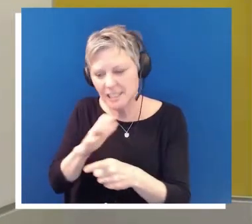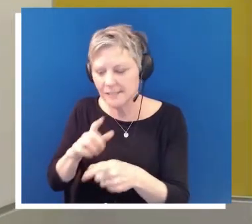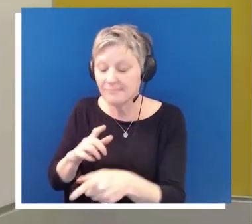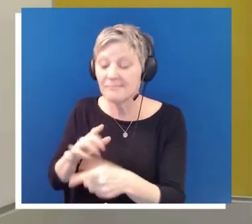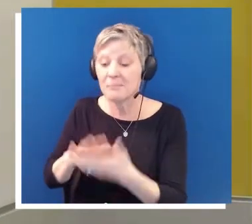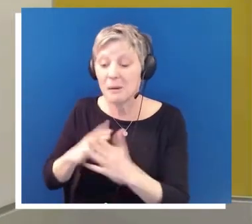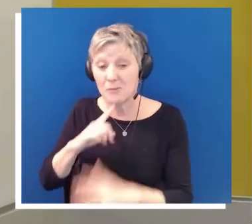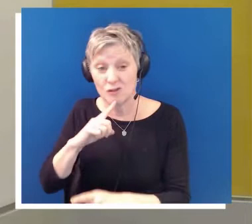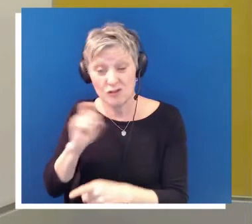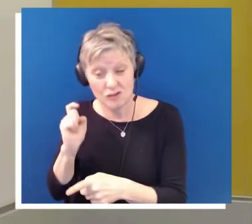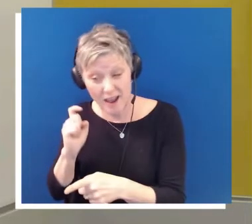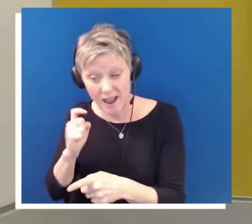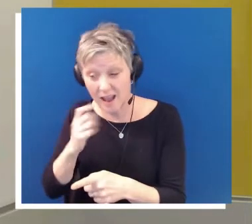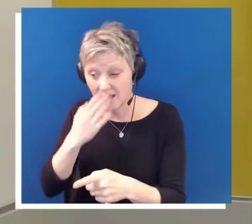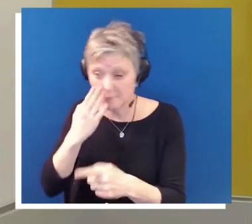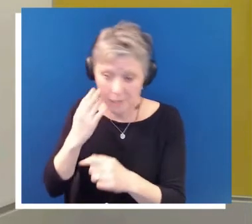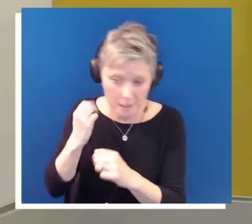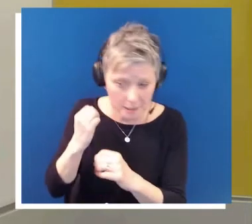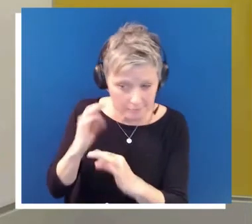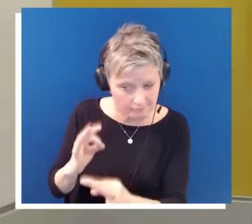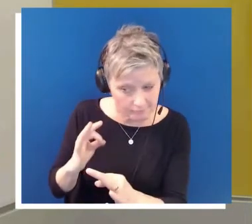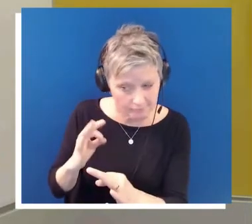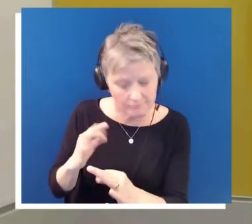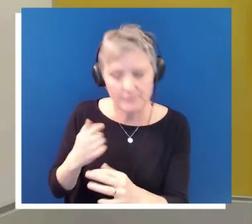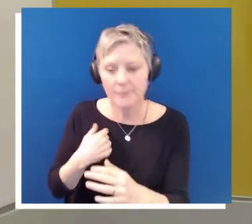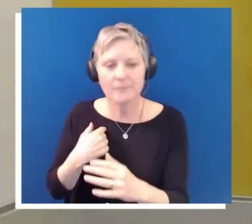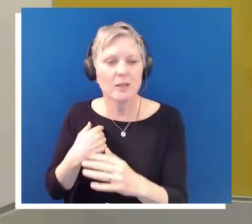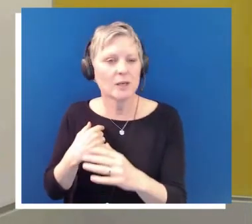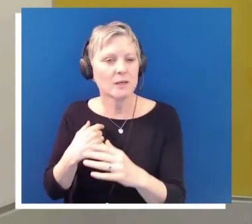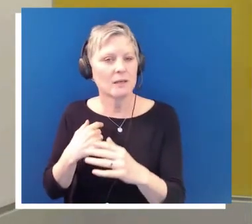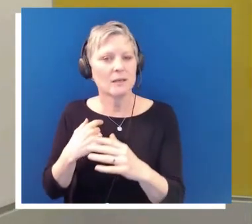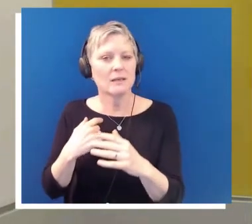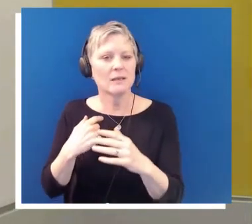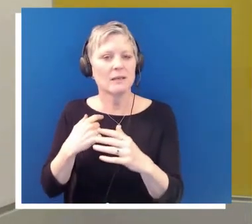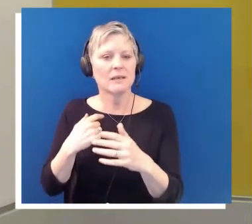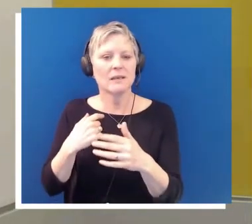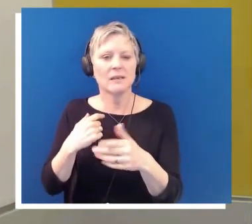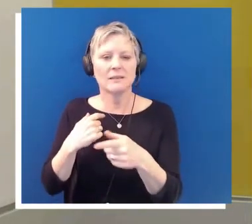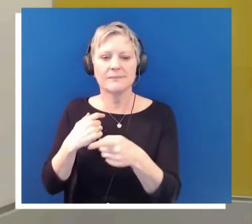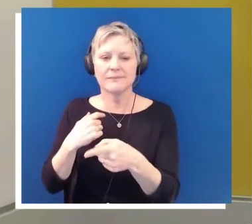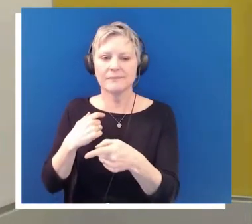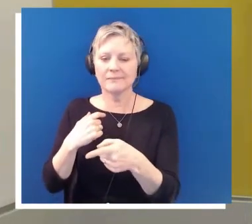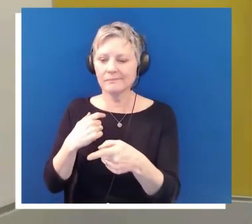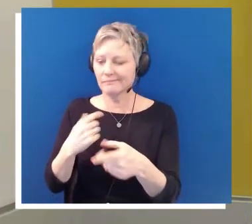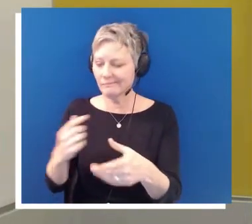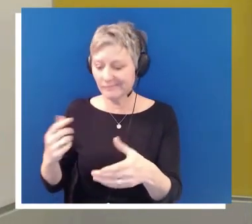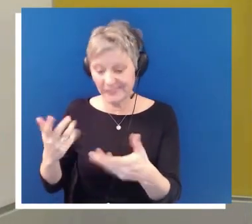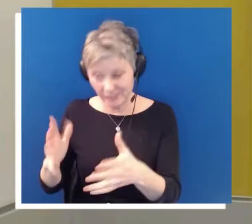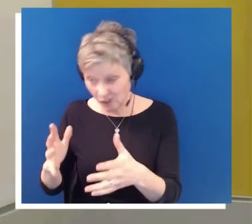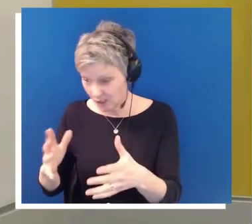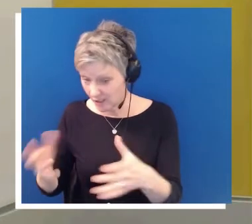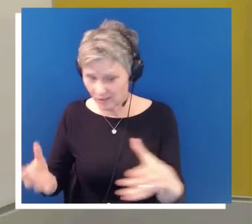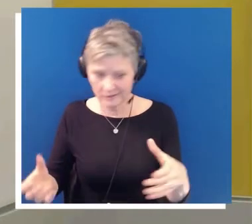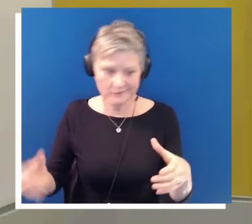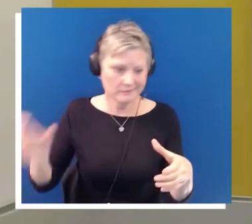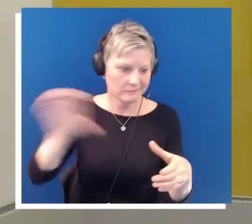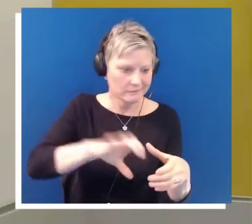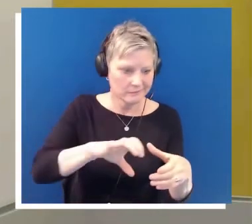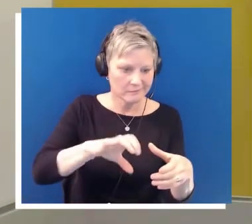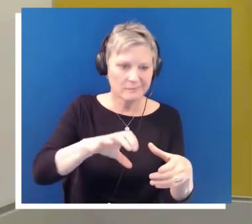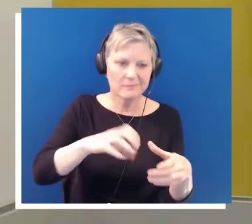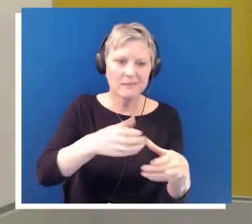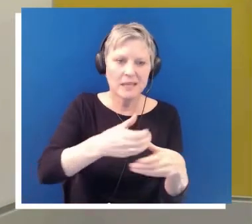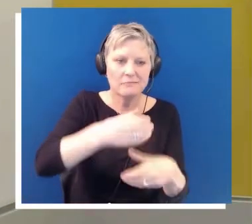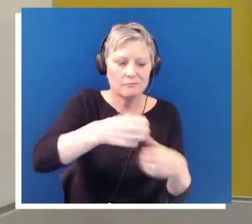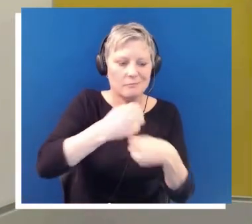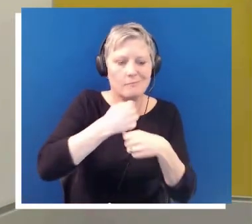of were fragrant. And I'm basically toasting the spices. Then I put them into a little spice blender, and I kind of just ground